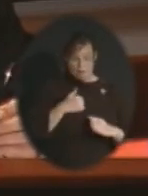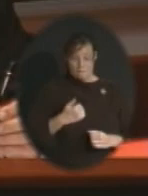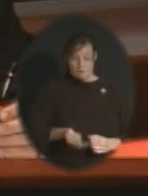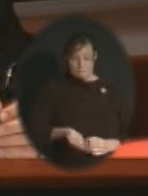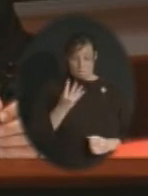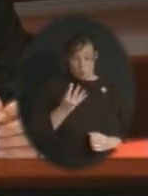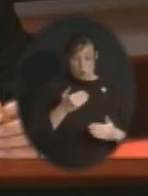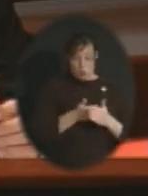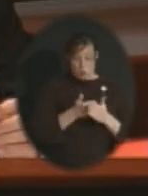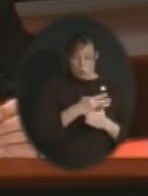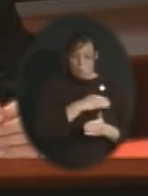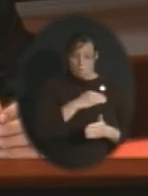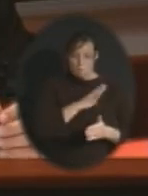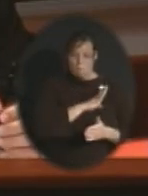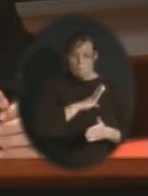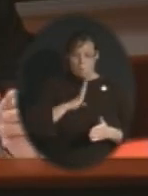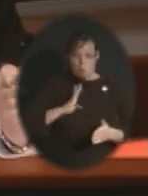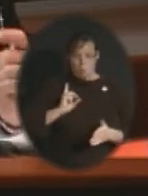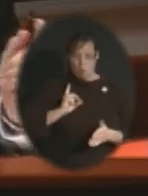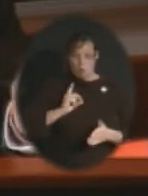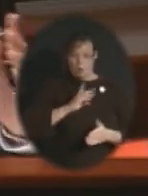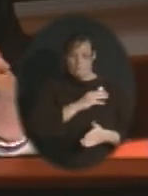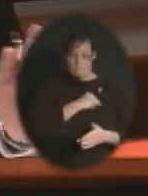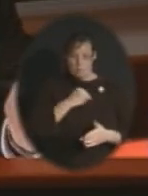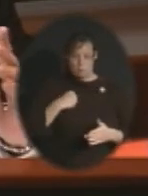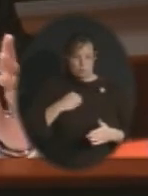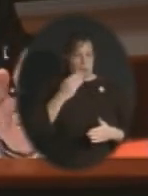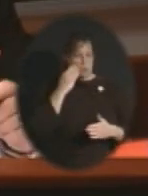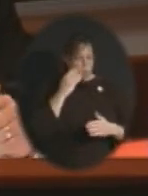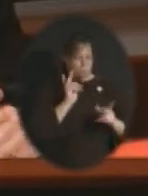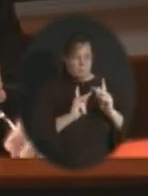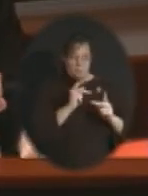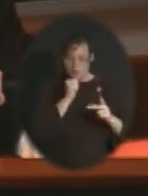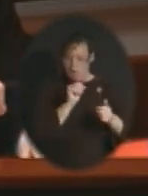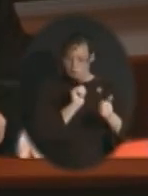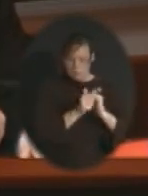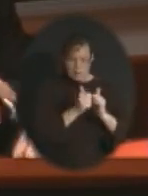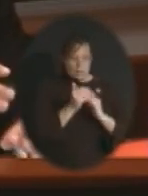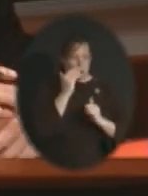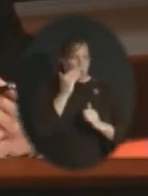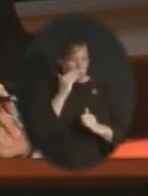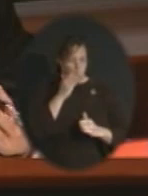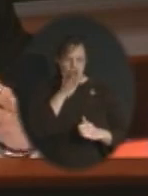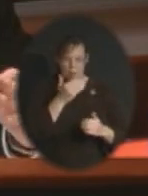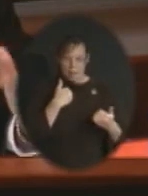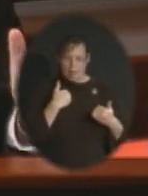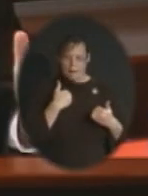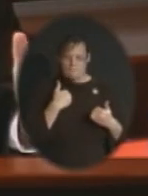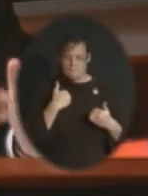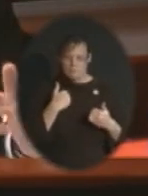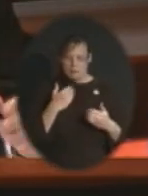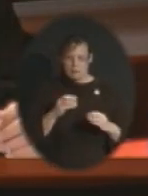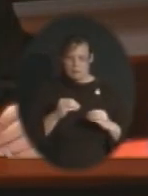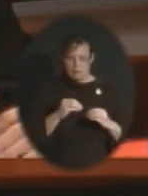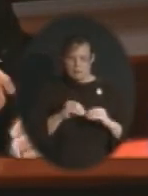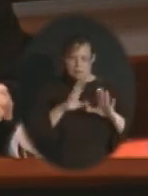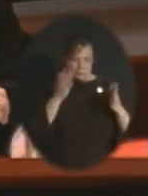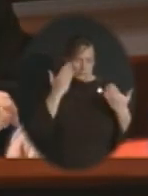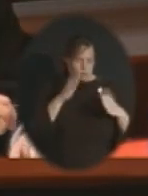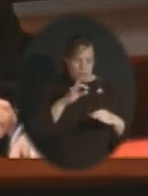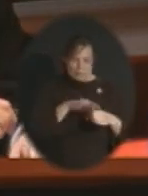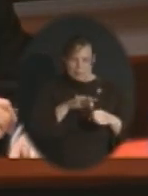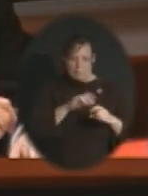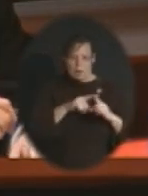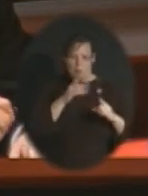members coming up from their election. They know that from people who are not running, so they know that they will have, they obviously don't know how the elections will come out, but they will